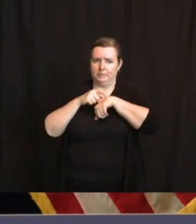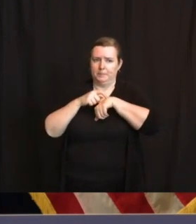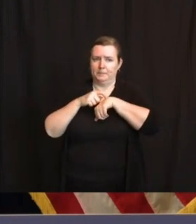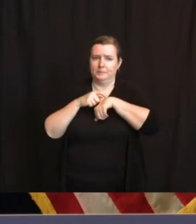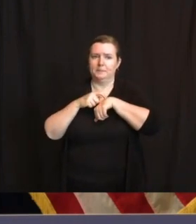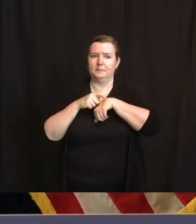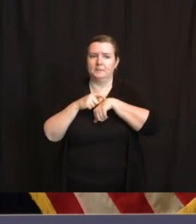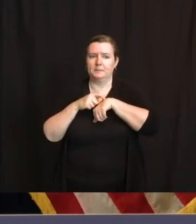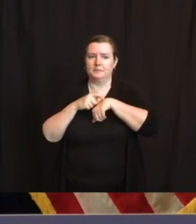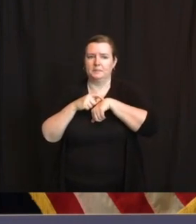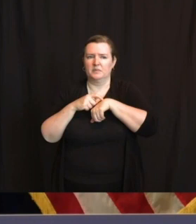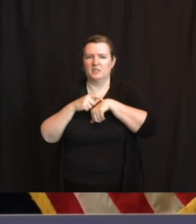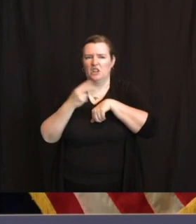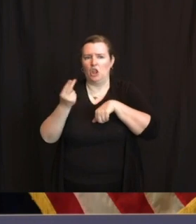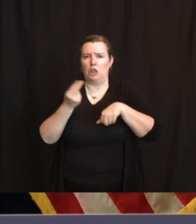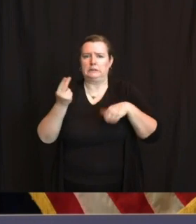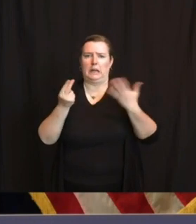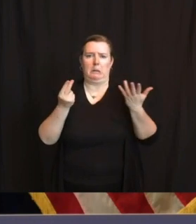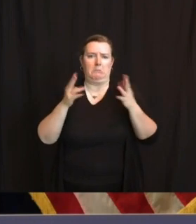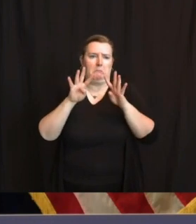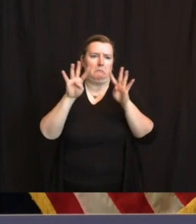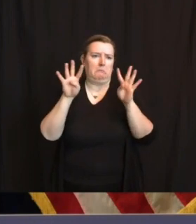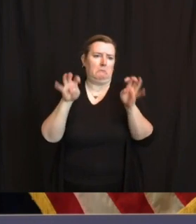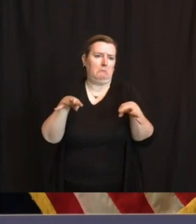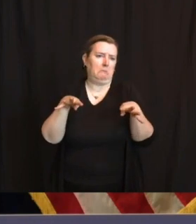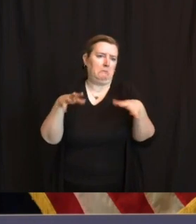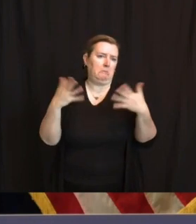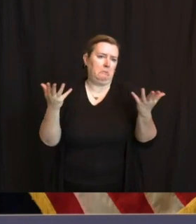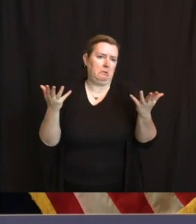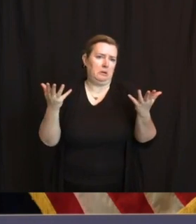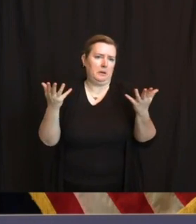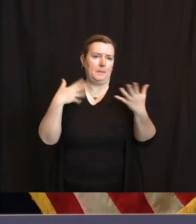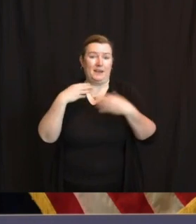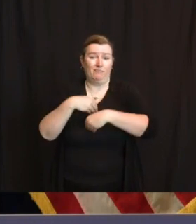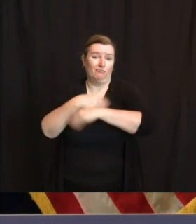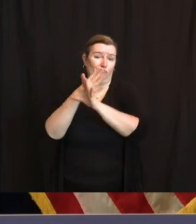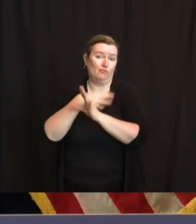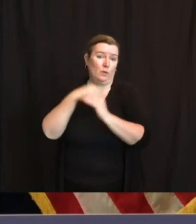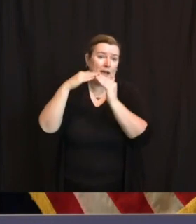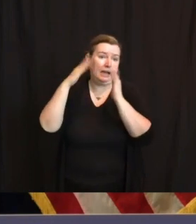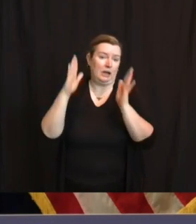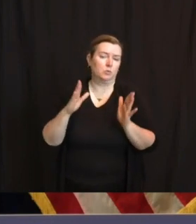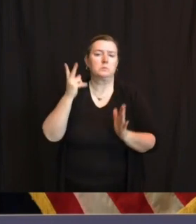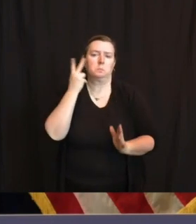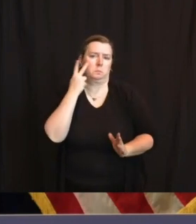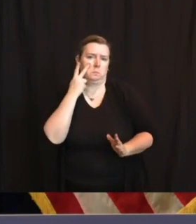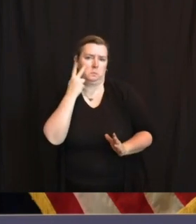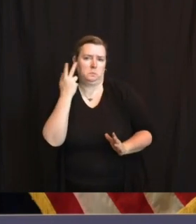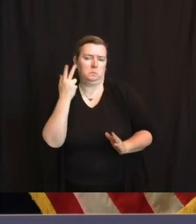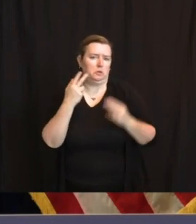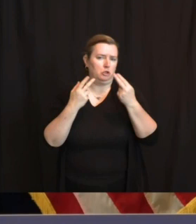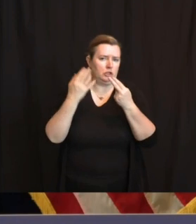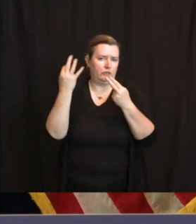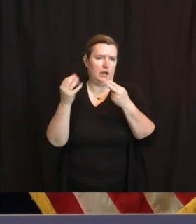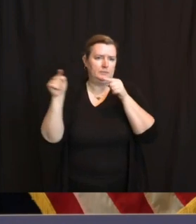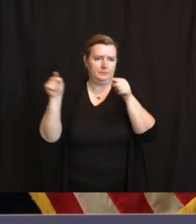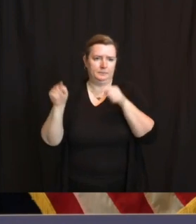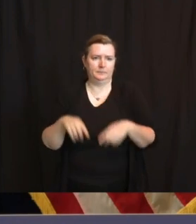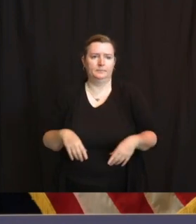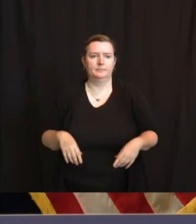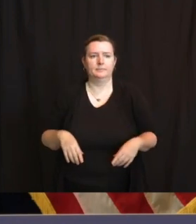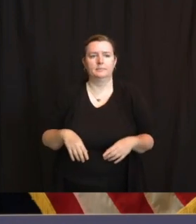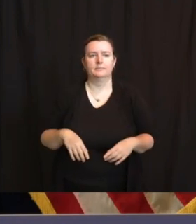potential White House VTC. So Matt Plackett has joined us. Matt, good to have you here. So